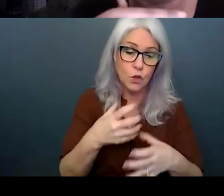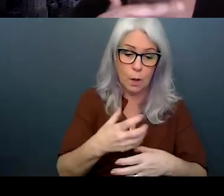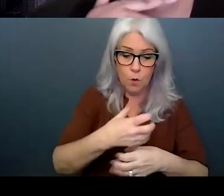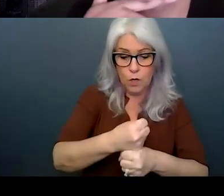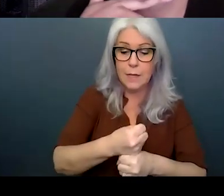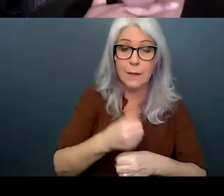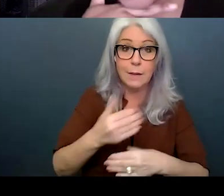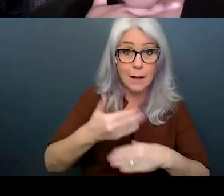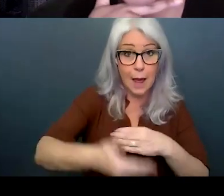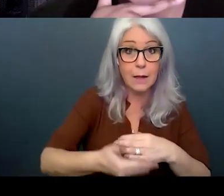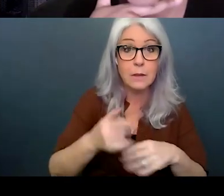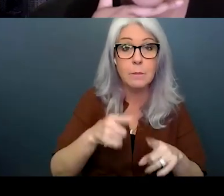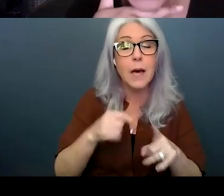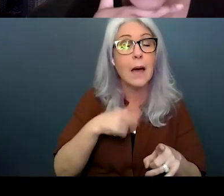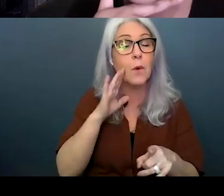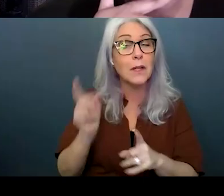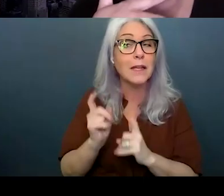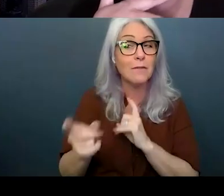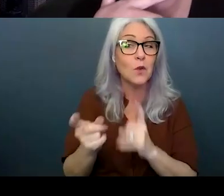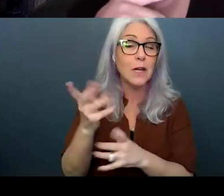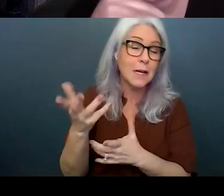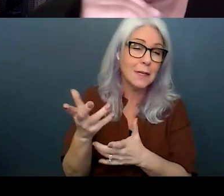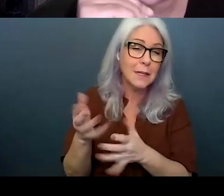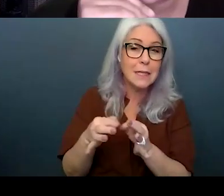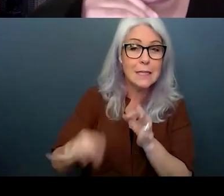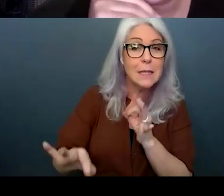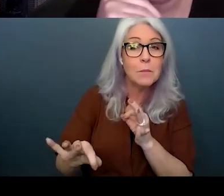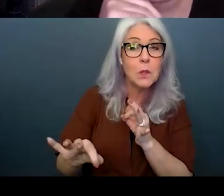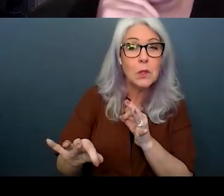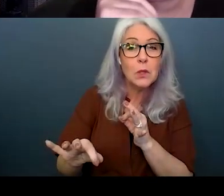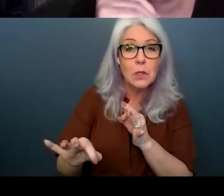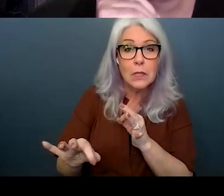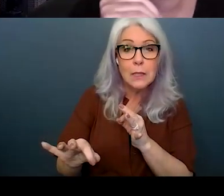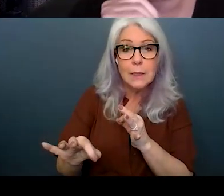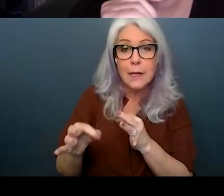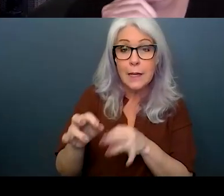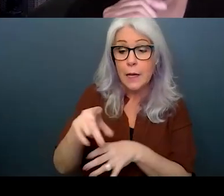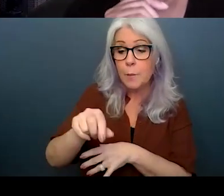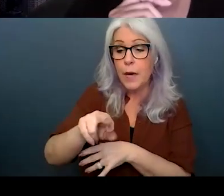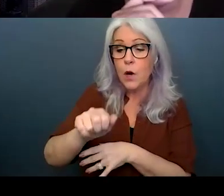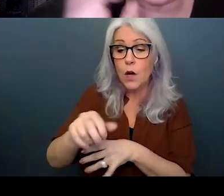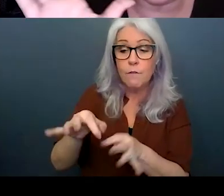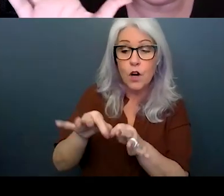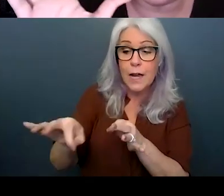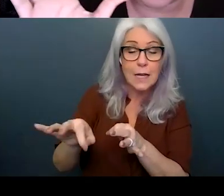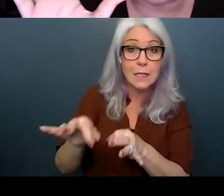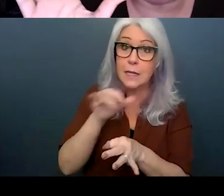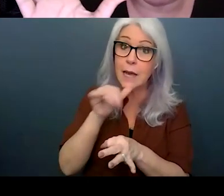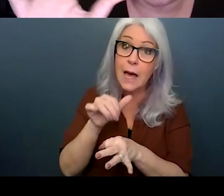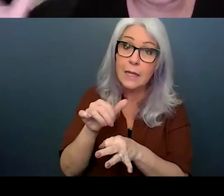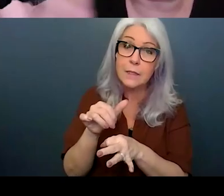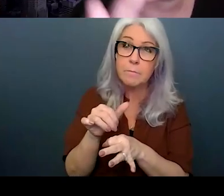give you a simple guideline, essentially a paraphrase You aren't deliberately trying